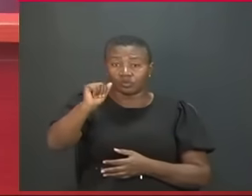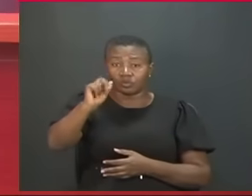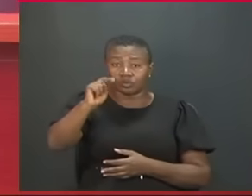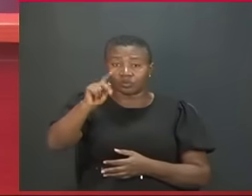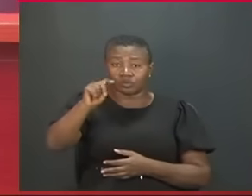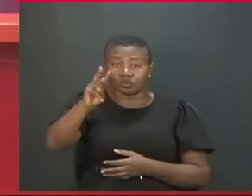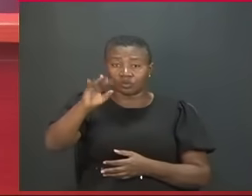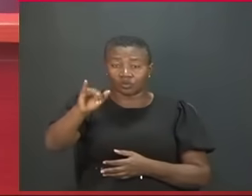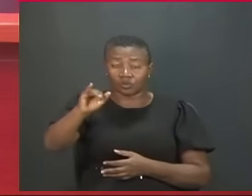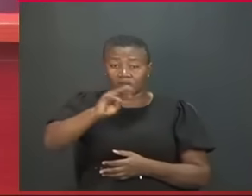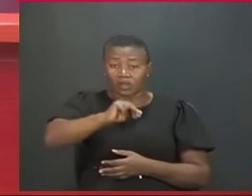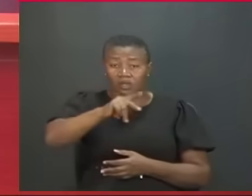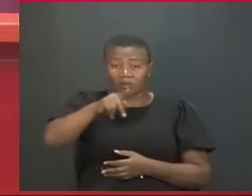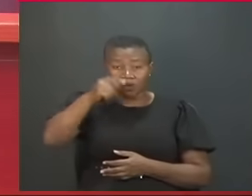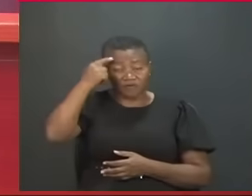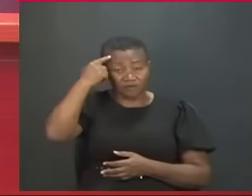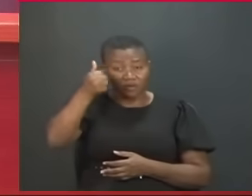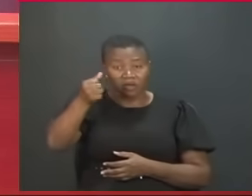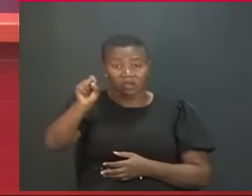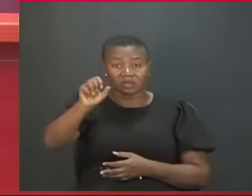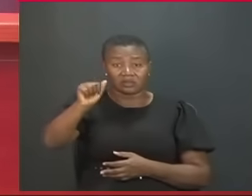for Asante Achim Central,